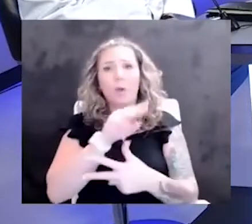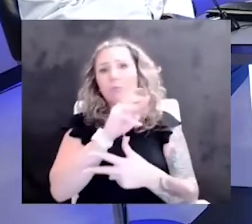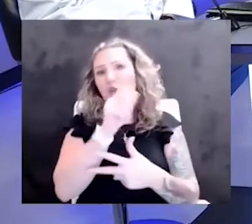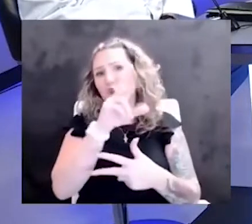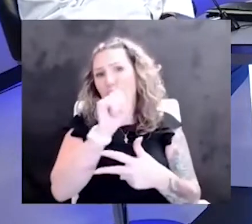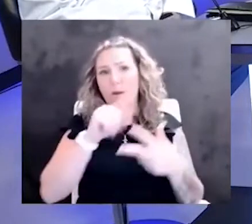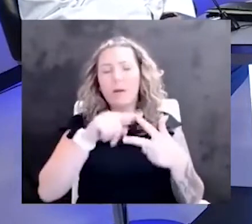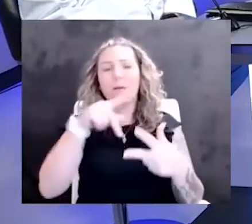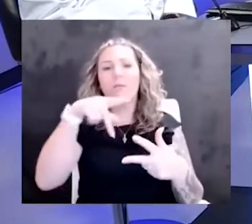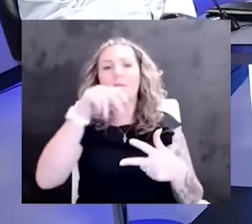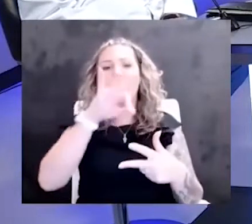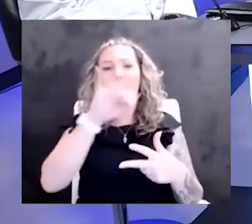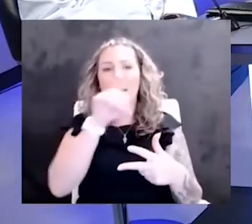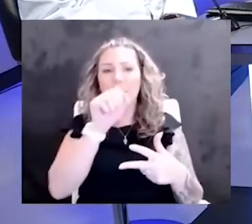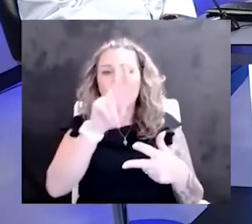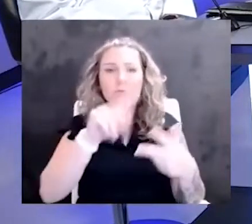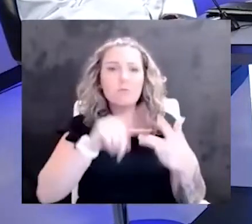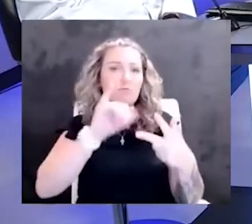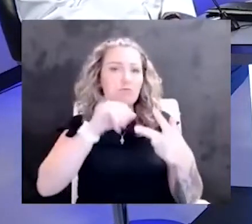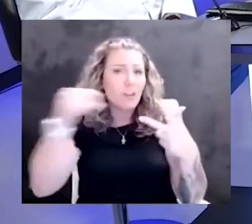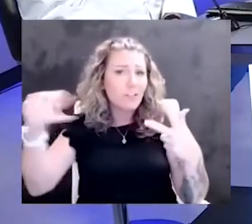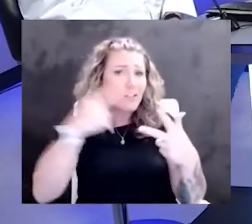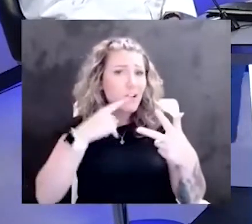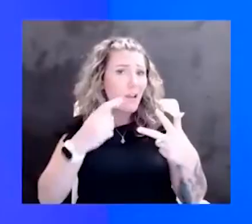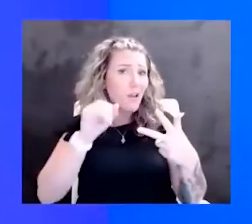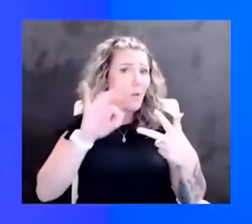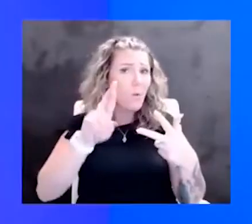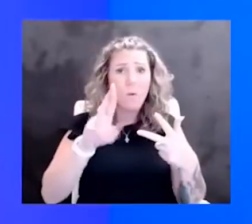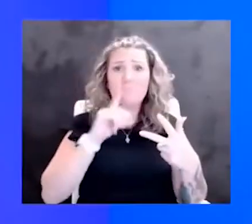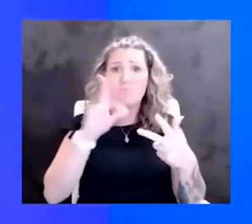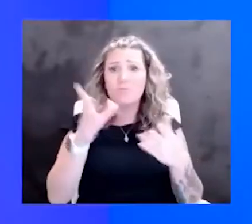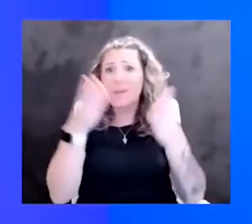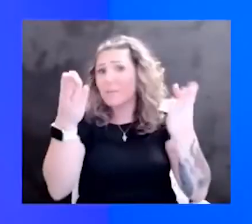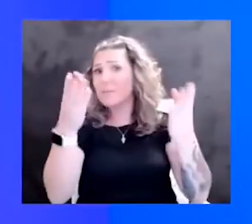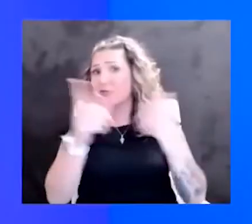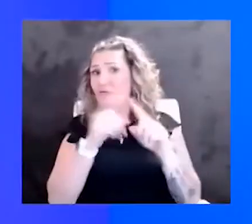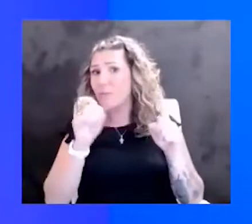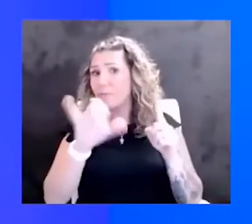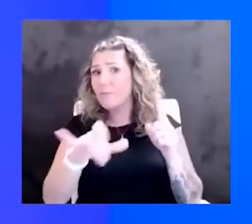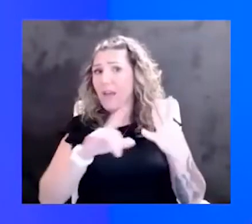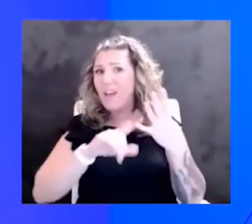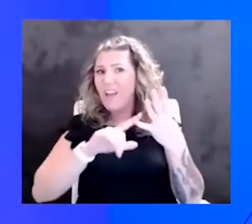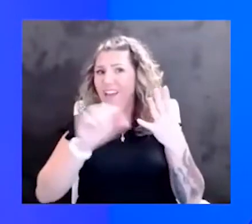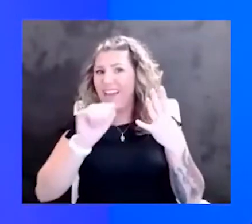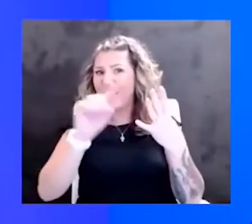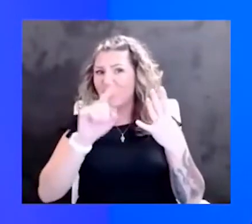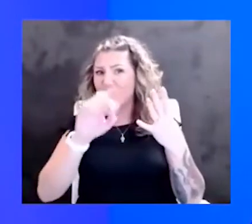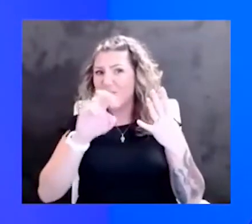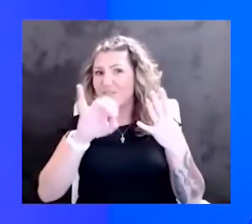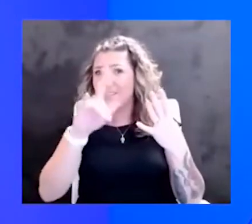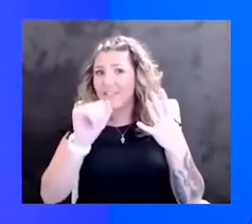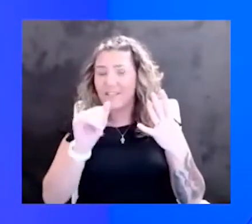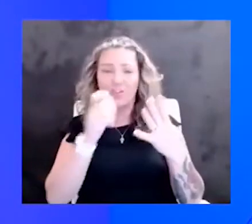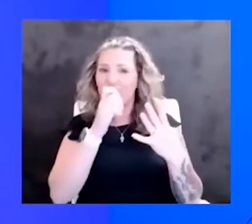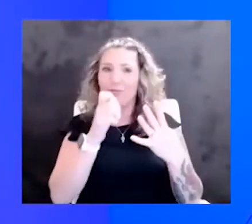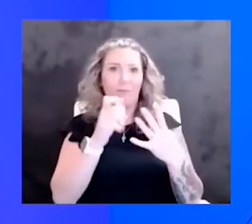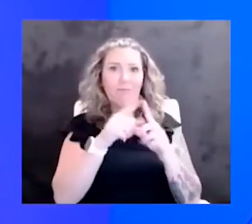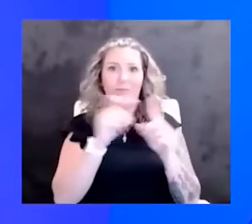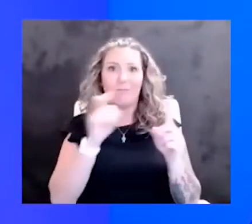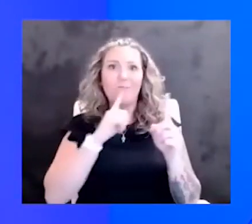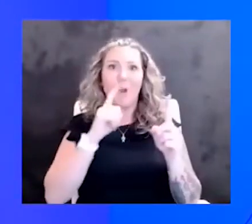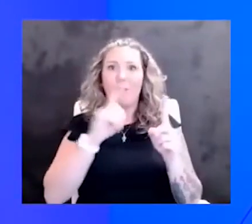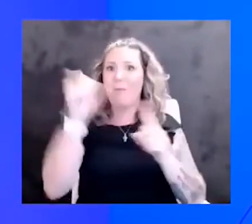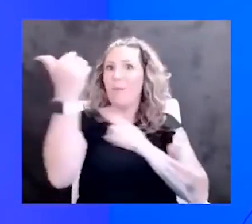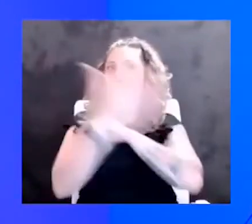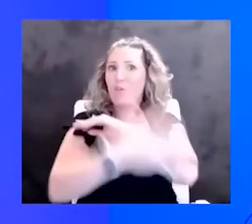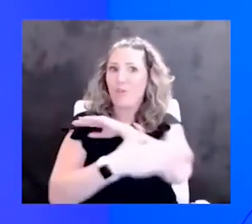so, what would your recommendation be about that? What do you think? Well, you don't even have to come from overseas to have this question, because we know